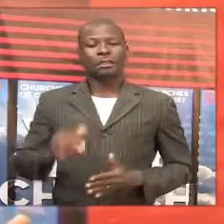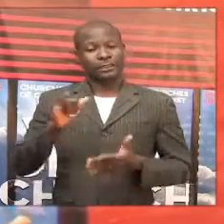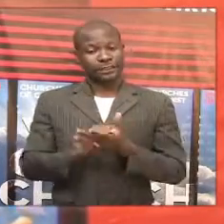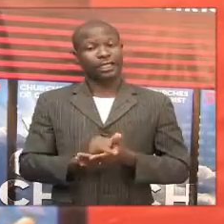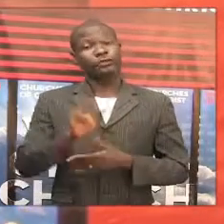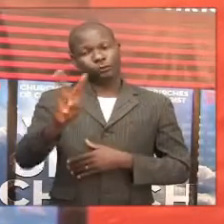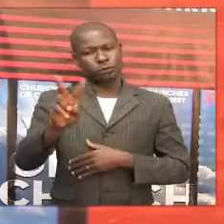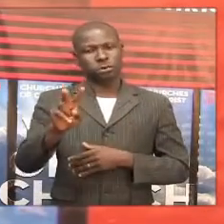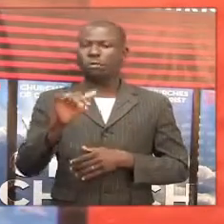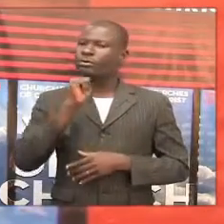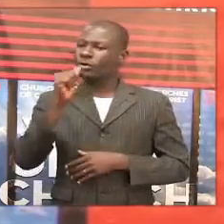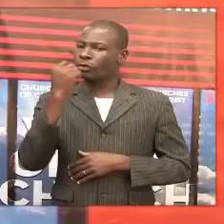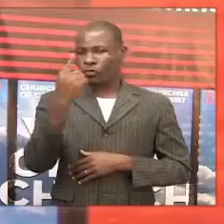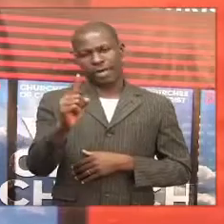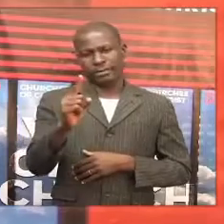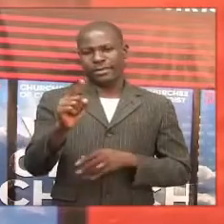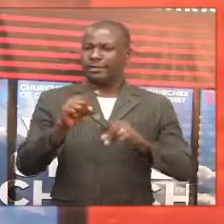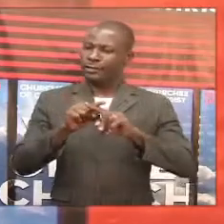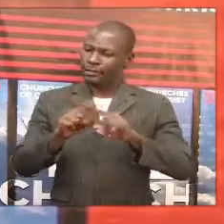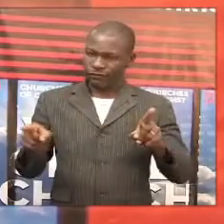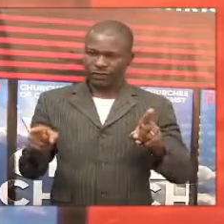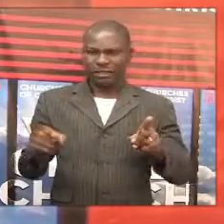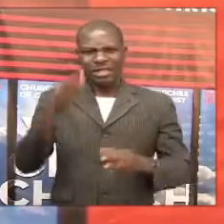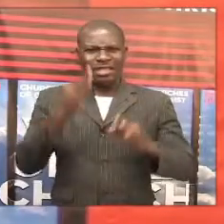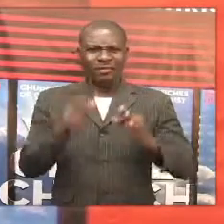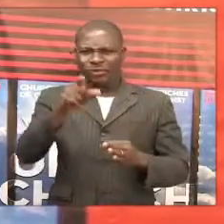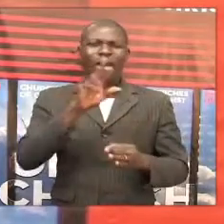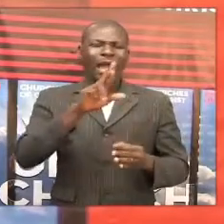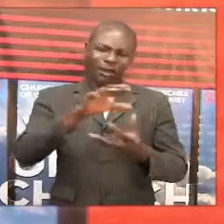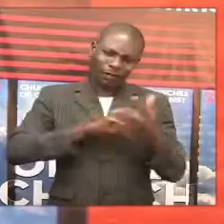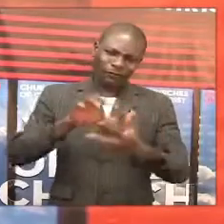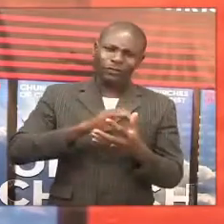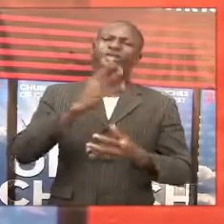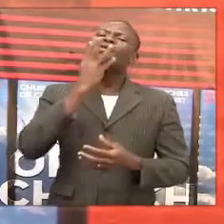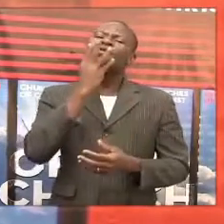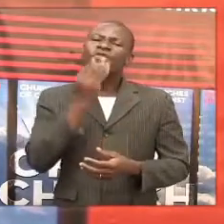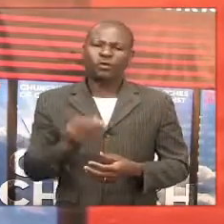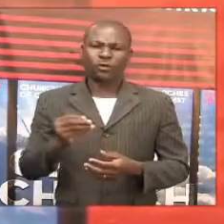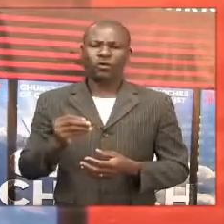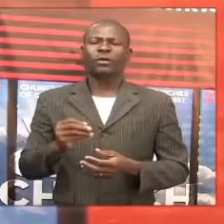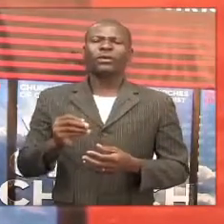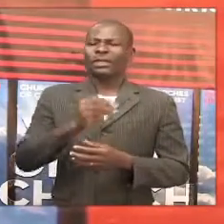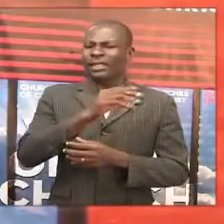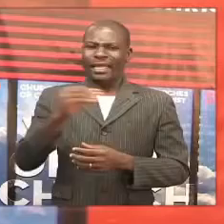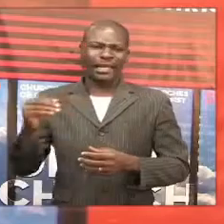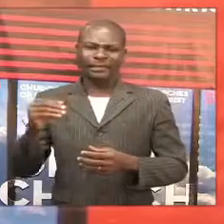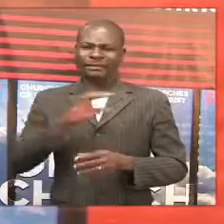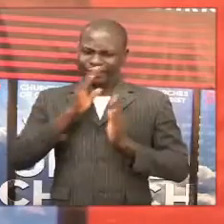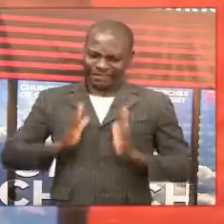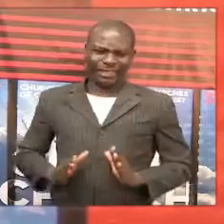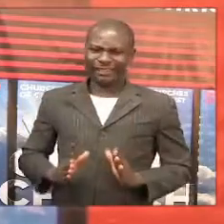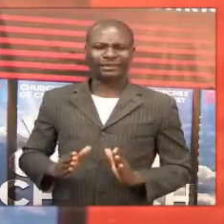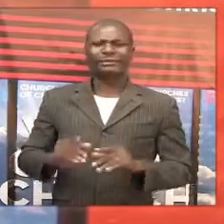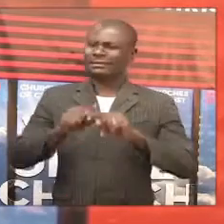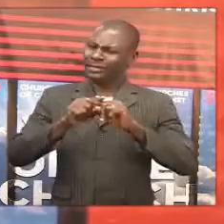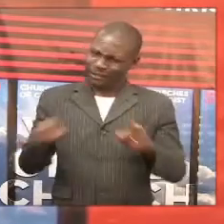bacon. Tis all you're confused. Na woman, do for some no bear to say, no crystal sum. And now crystal sum a bear to